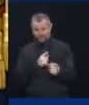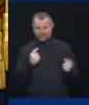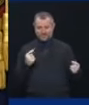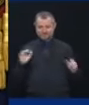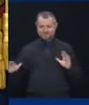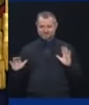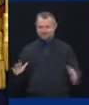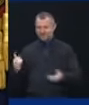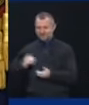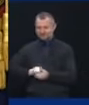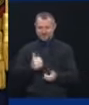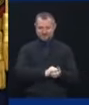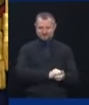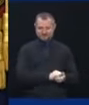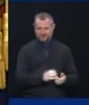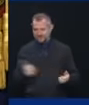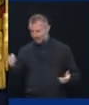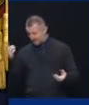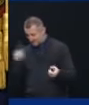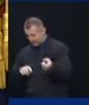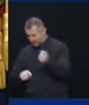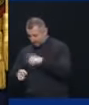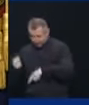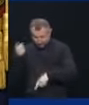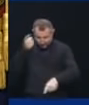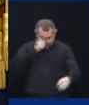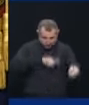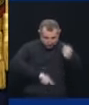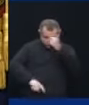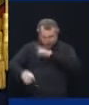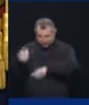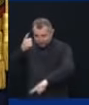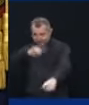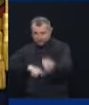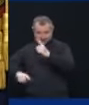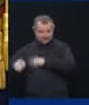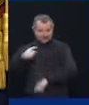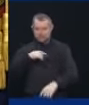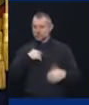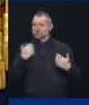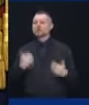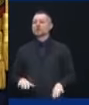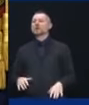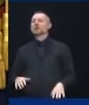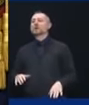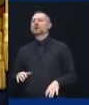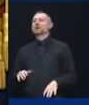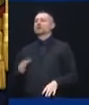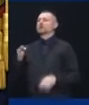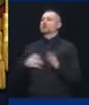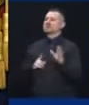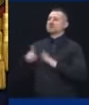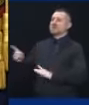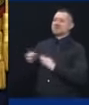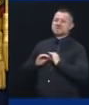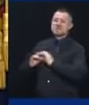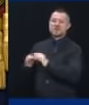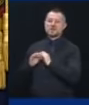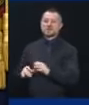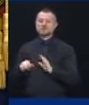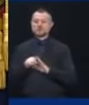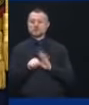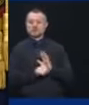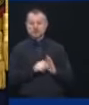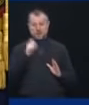without having a legal battle or without shutting down the state. That's the same dynamic every year, and that's what we're